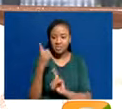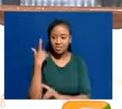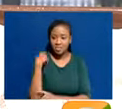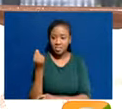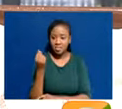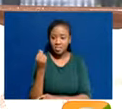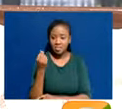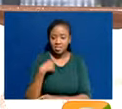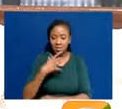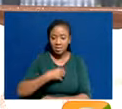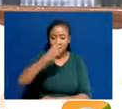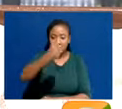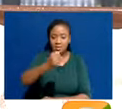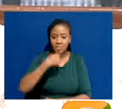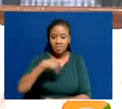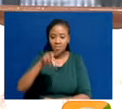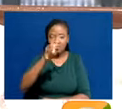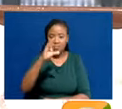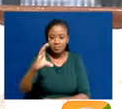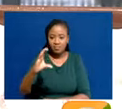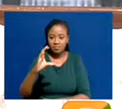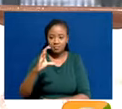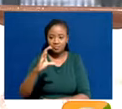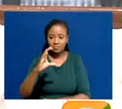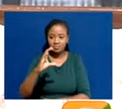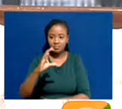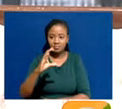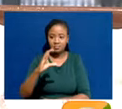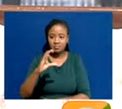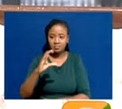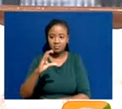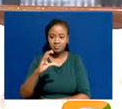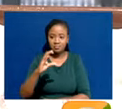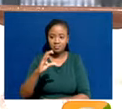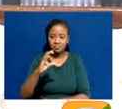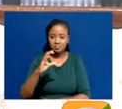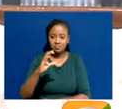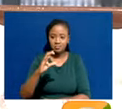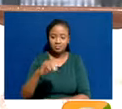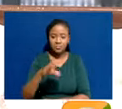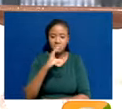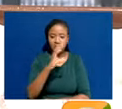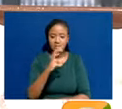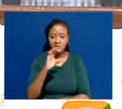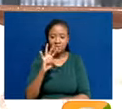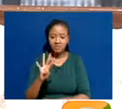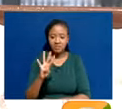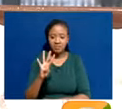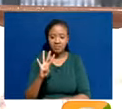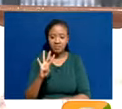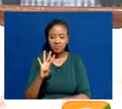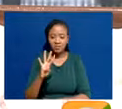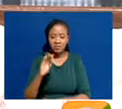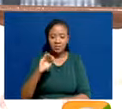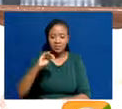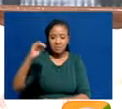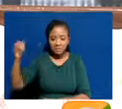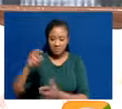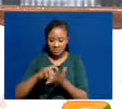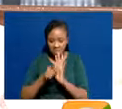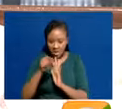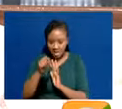to be the vice chair of the London Mayor, Sadiq Khan, in the C40 cities, which is a network of 100 cities around the